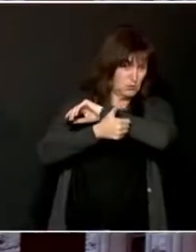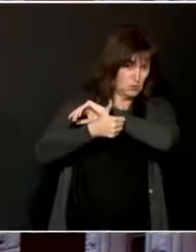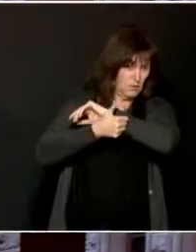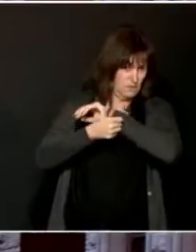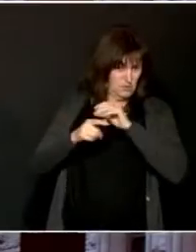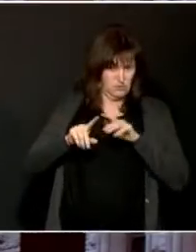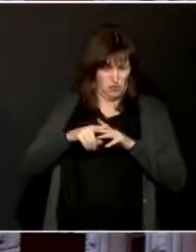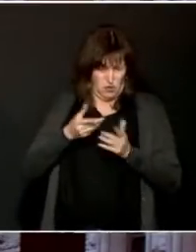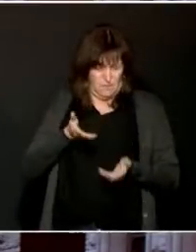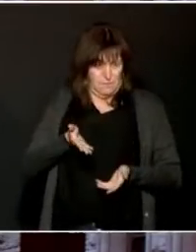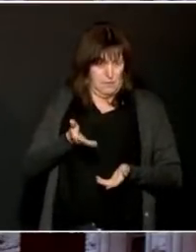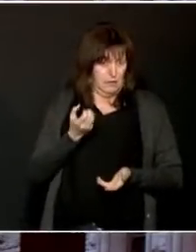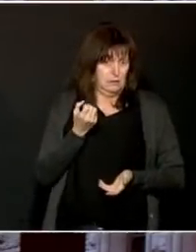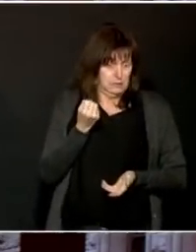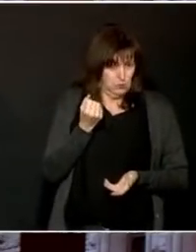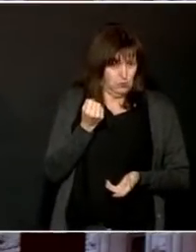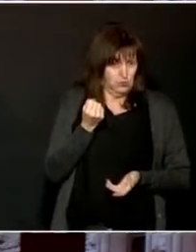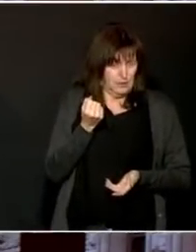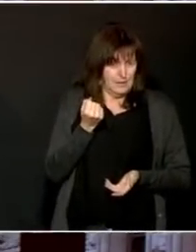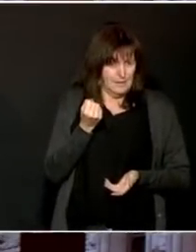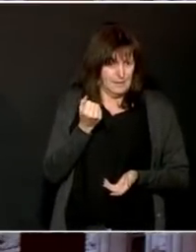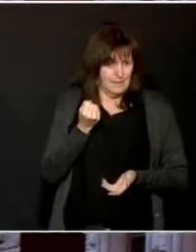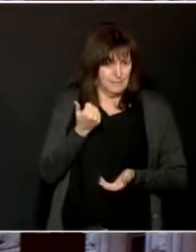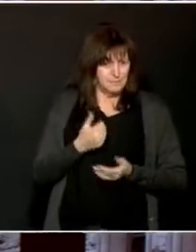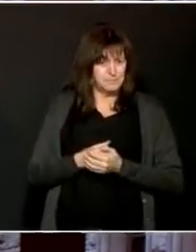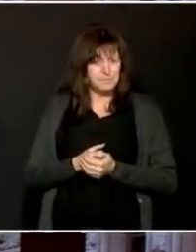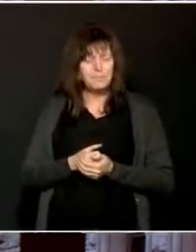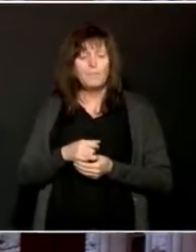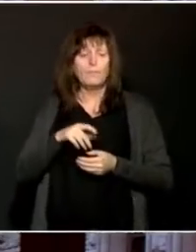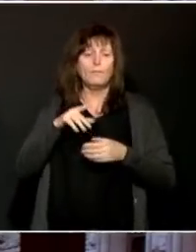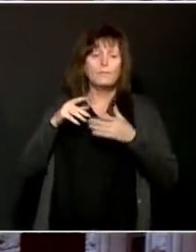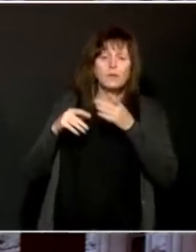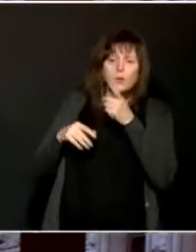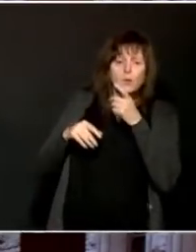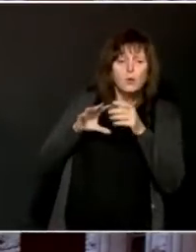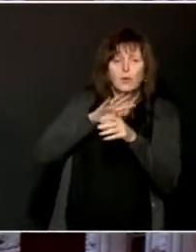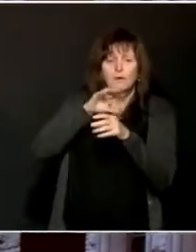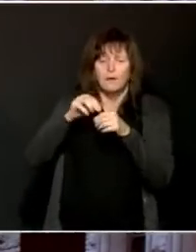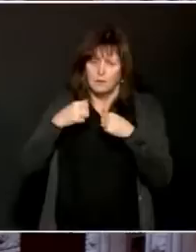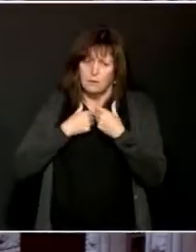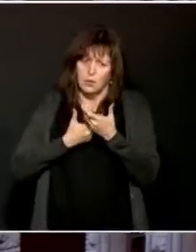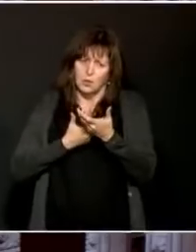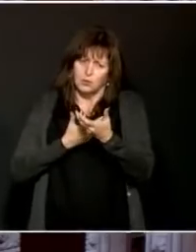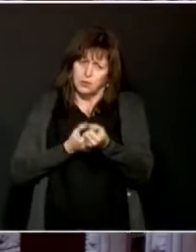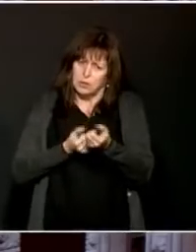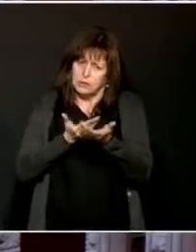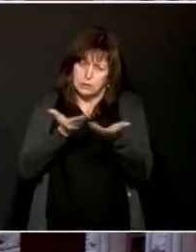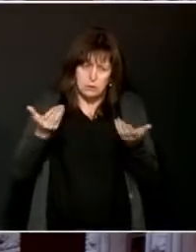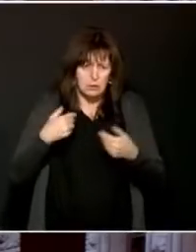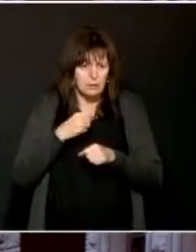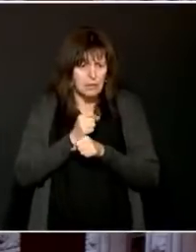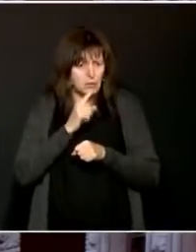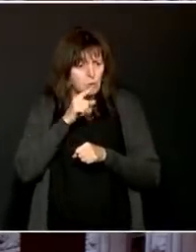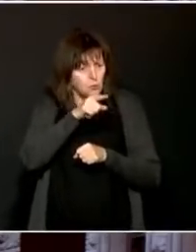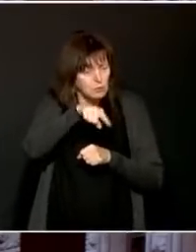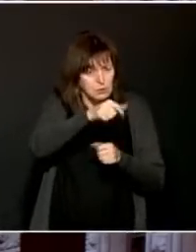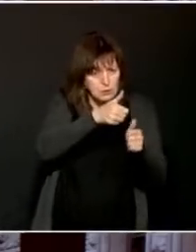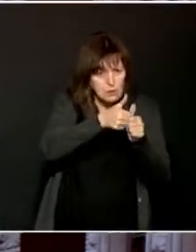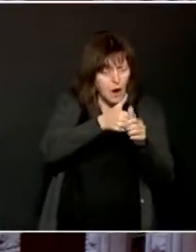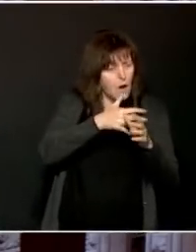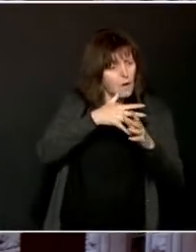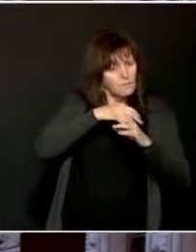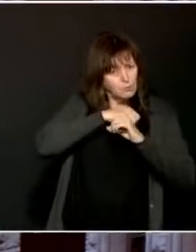those individuals partaking in that will do all they need to do to protect themselves, their loved ones, and others as they undertake